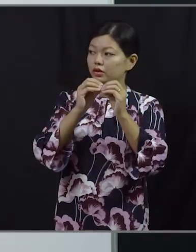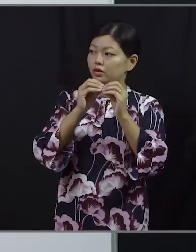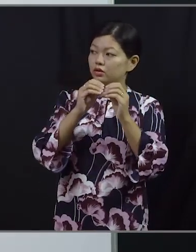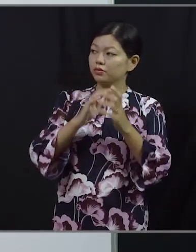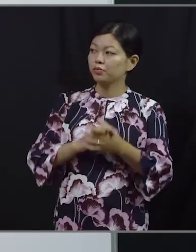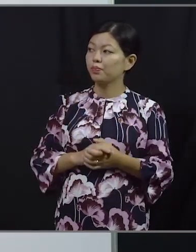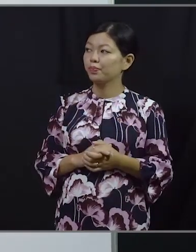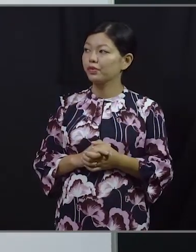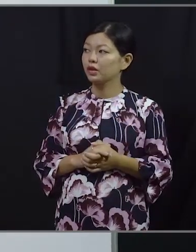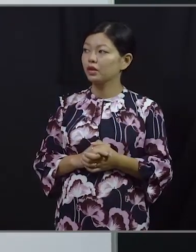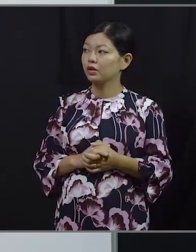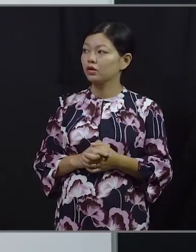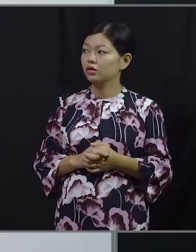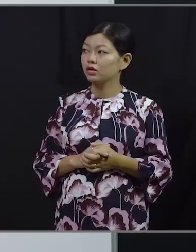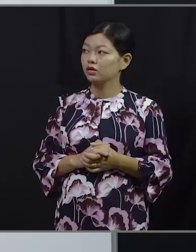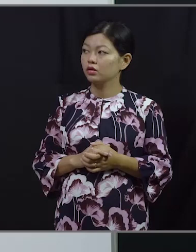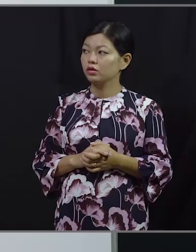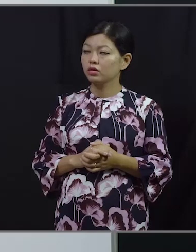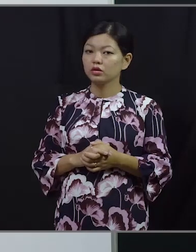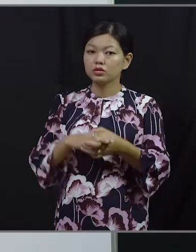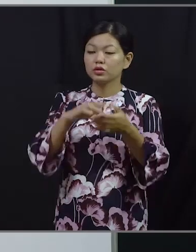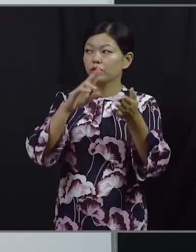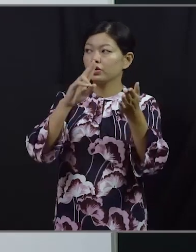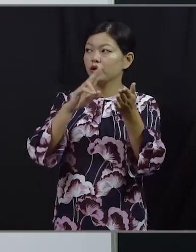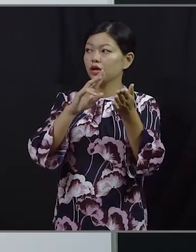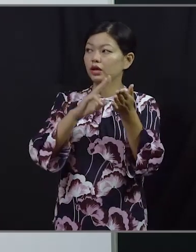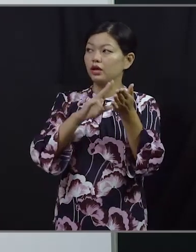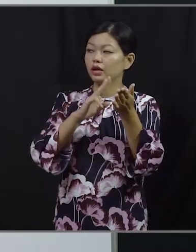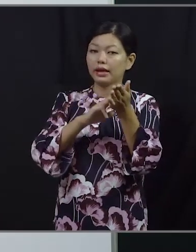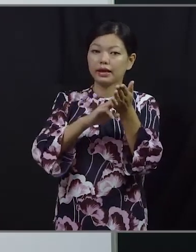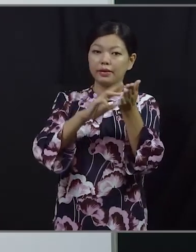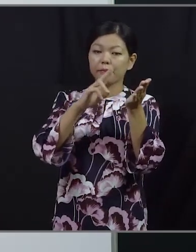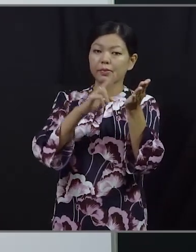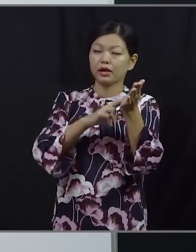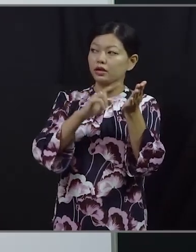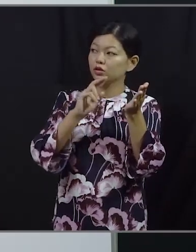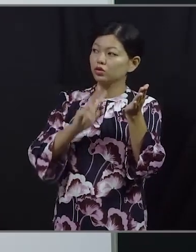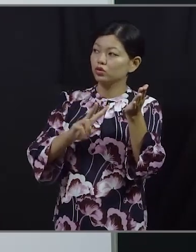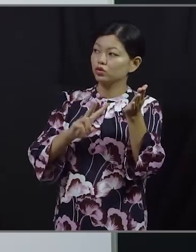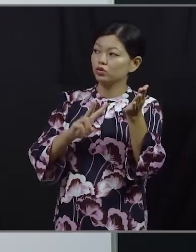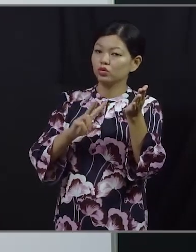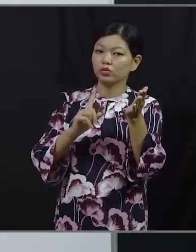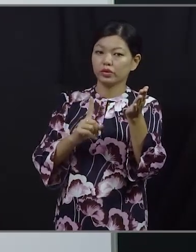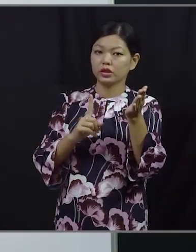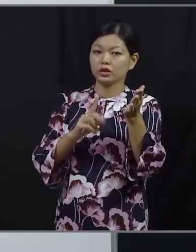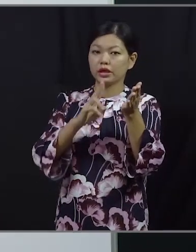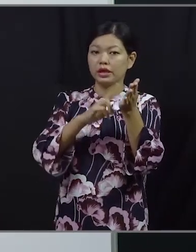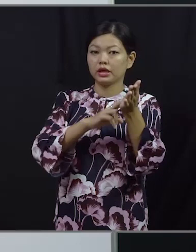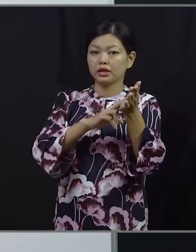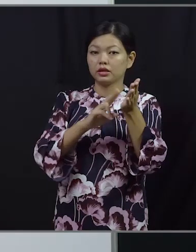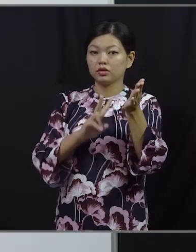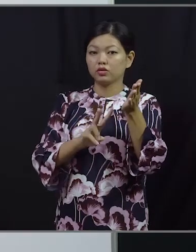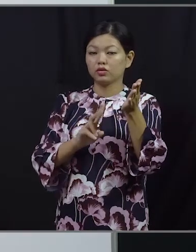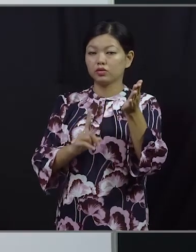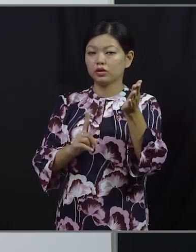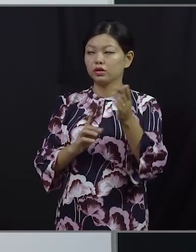I'll represent the refractive index as refractive index of medium 2 with respect to medium 1, that is N21. Okay. So